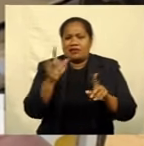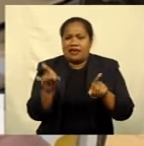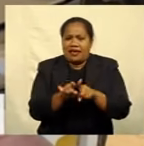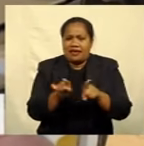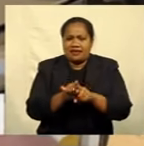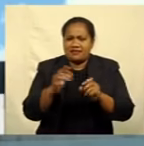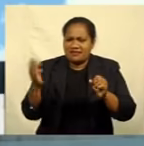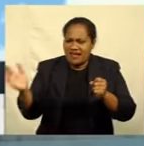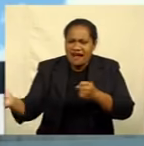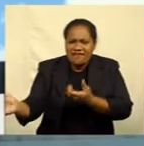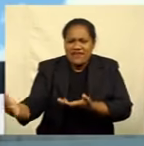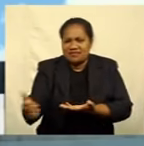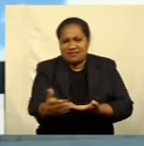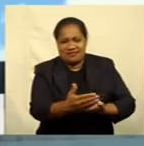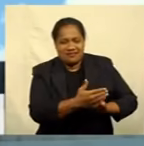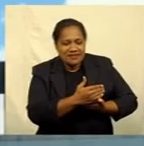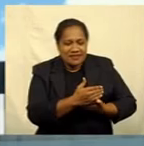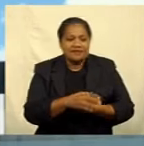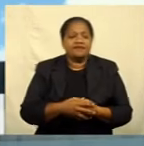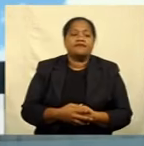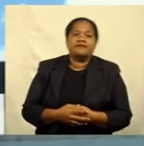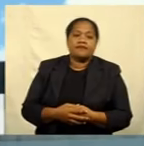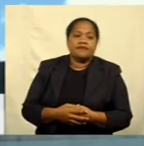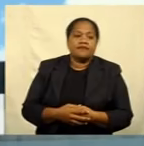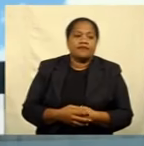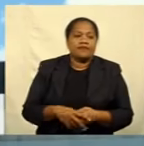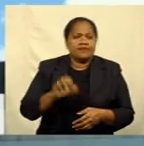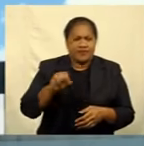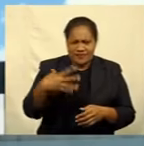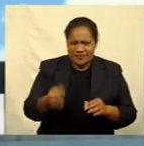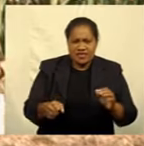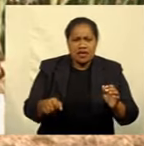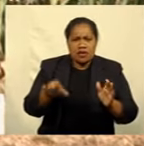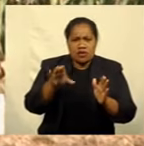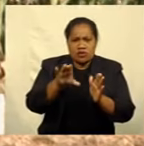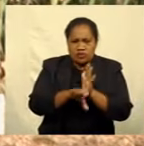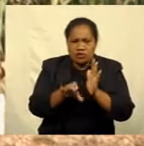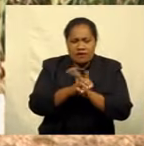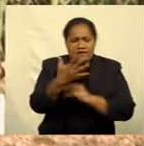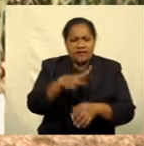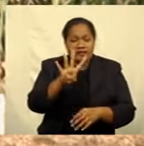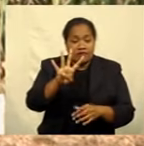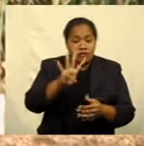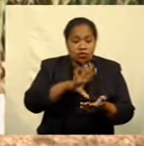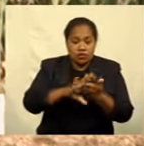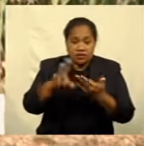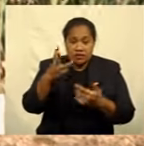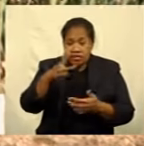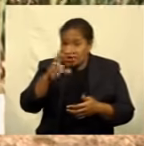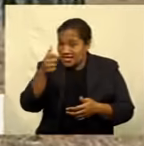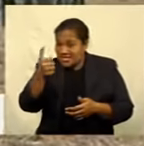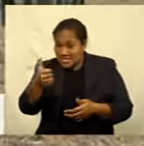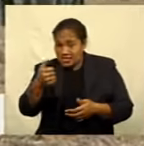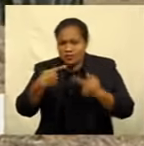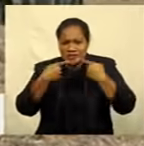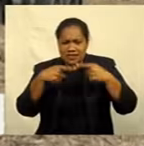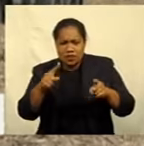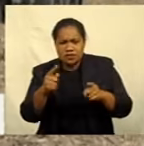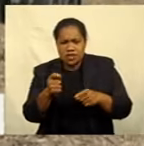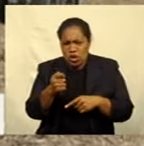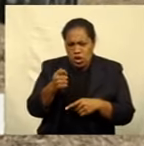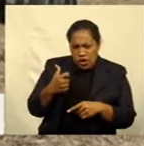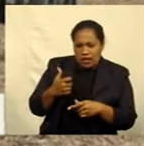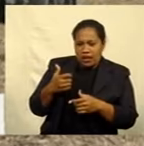cartage. And despite the forecasted price of $54.36 was announced earlier, majority of